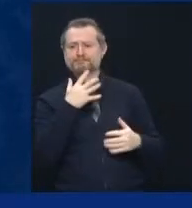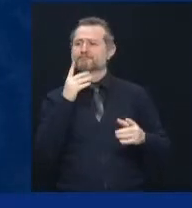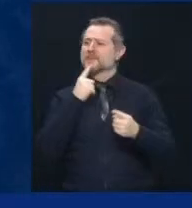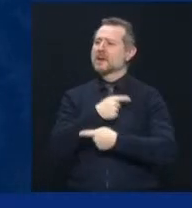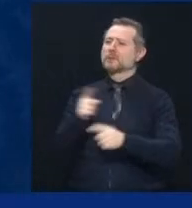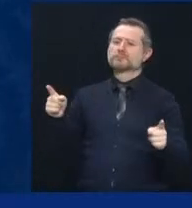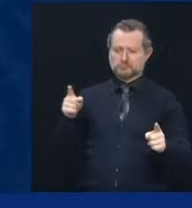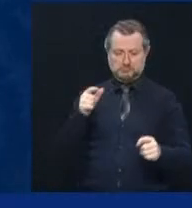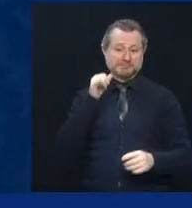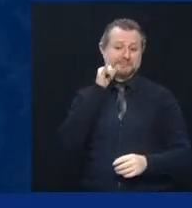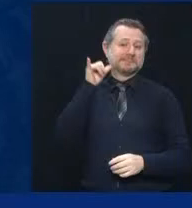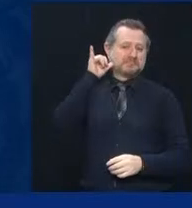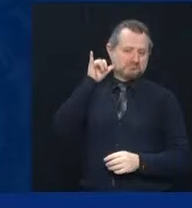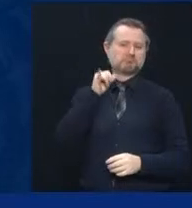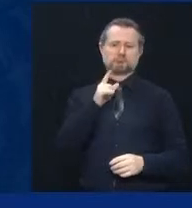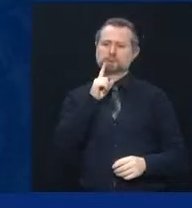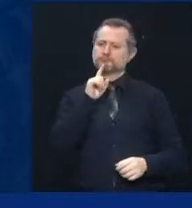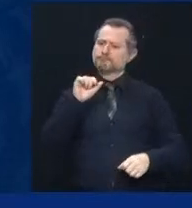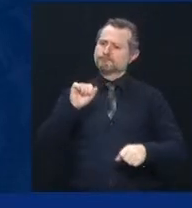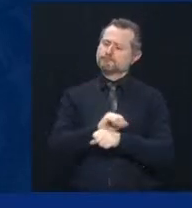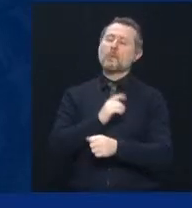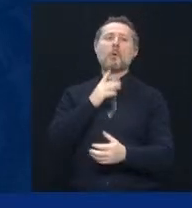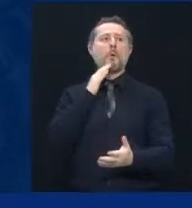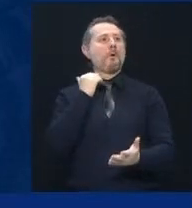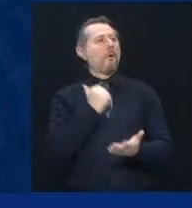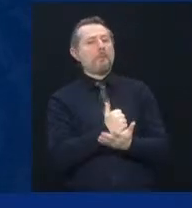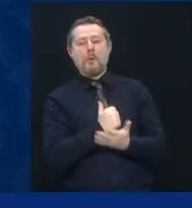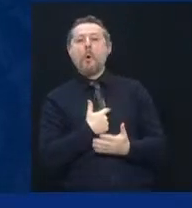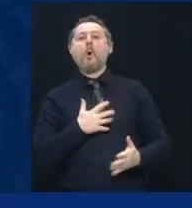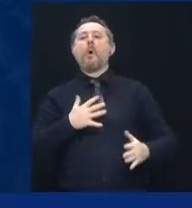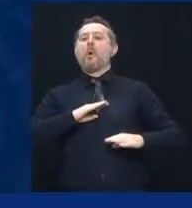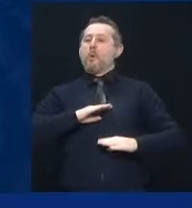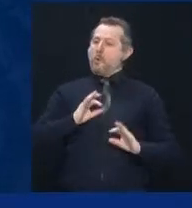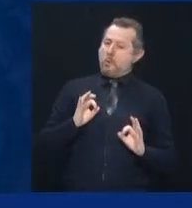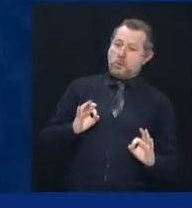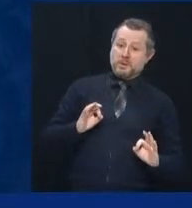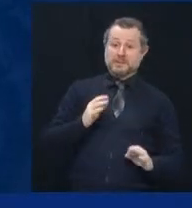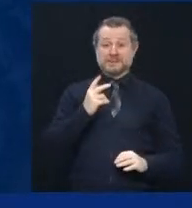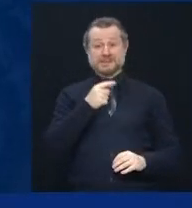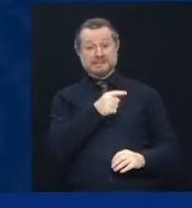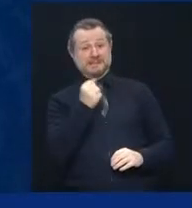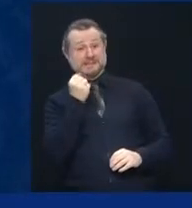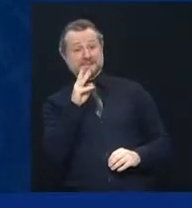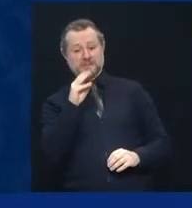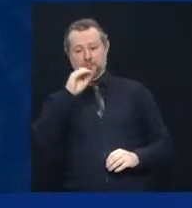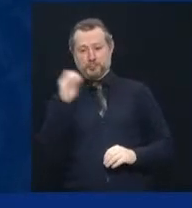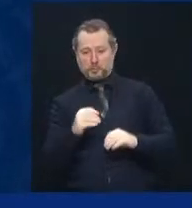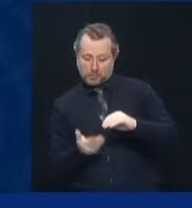this regard, that we're going to get 16% more